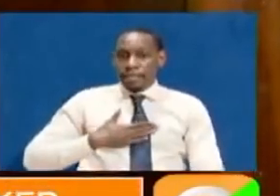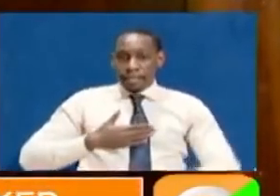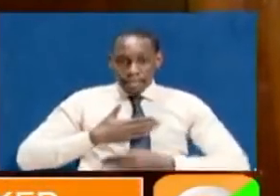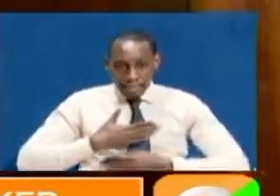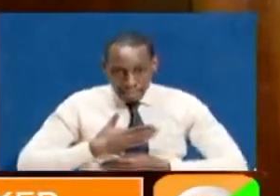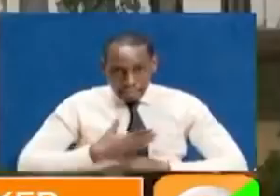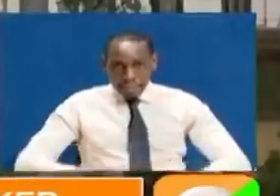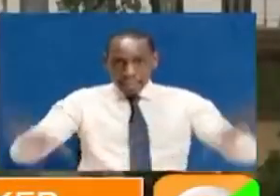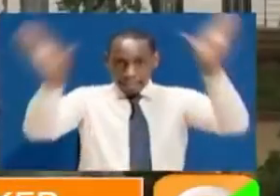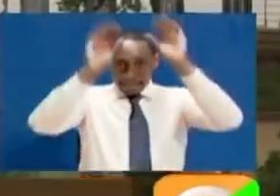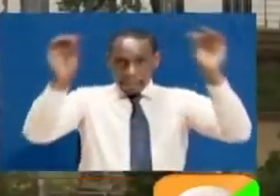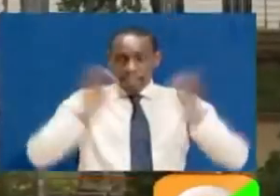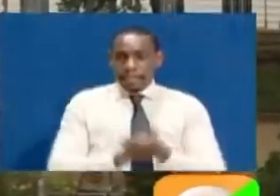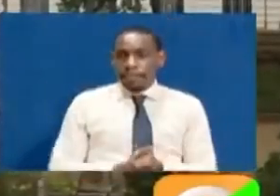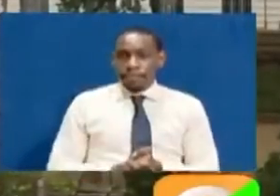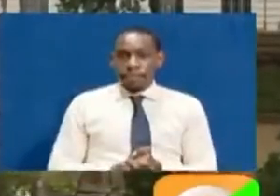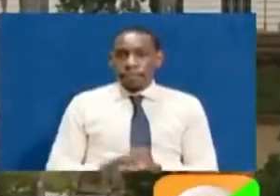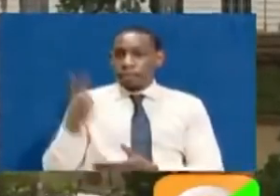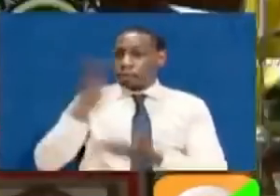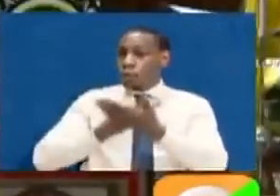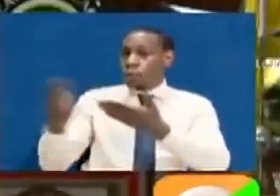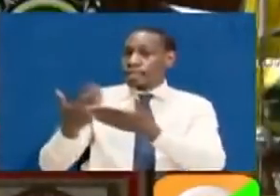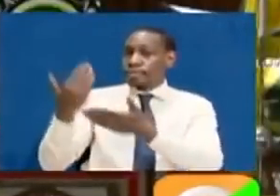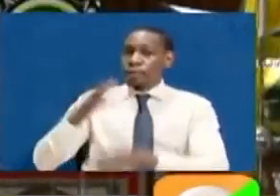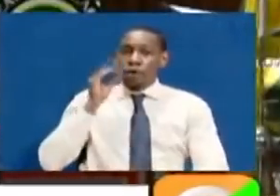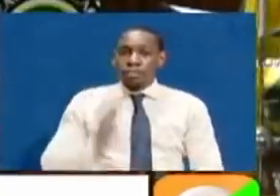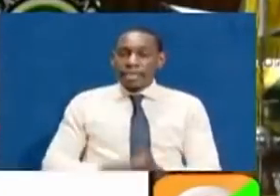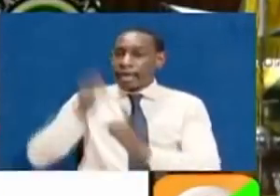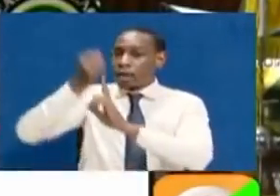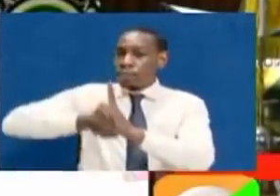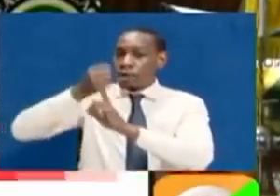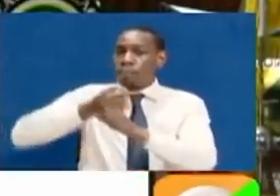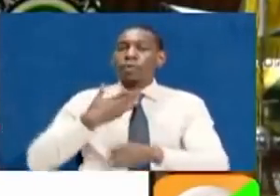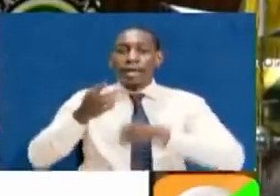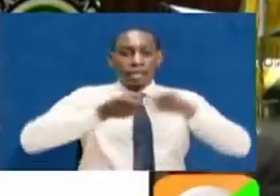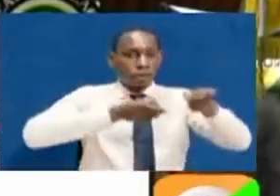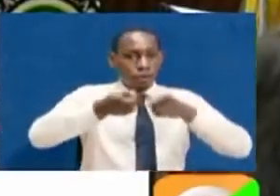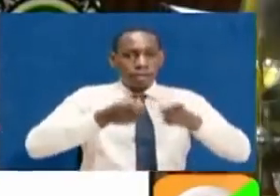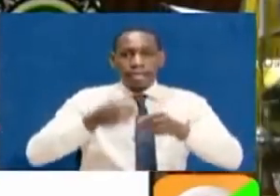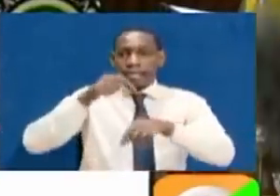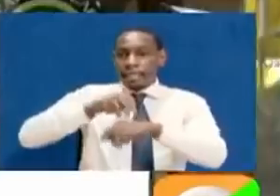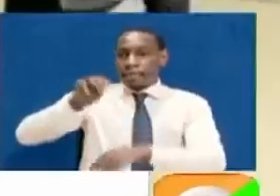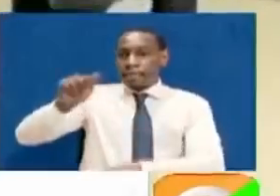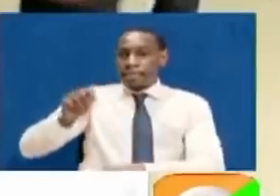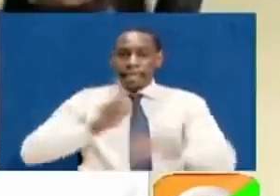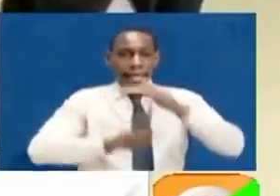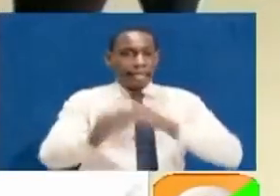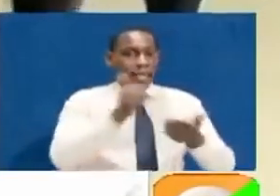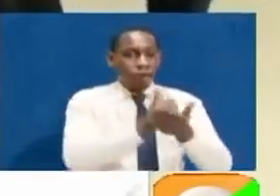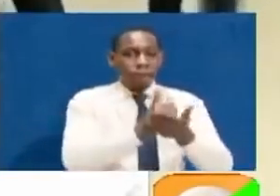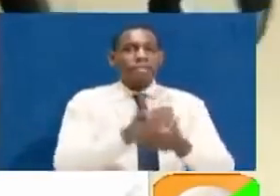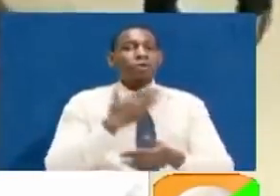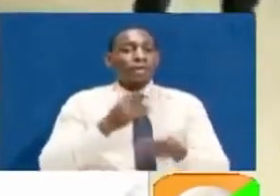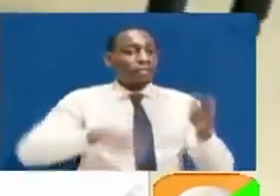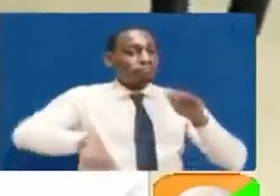His Excellency the President. Just 2 weeks ago, the Speaker was fighting for her tenure when a section of MCAs stormed her office,